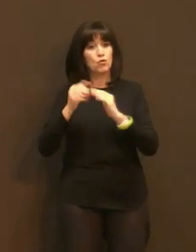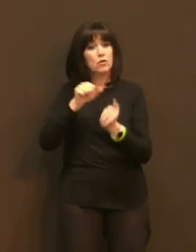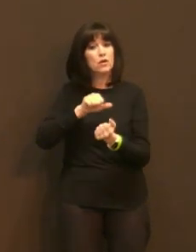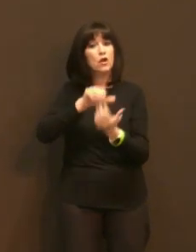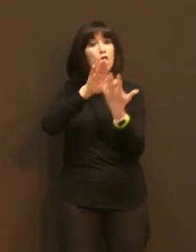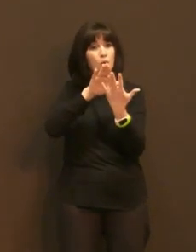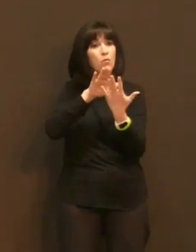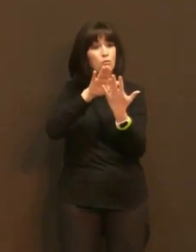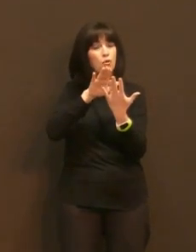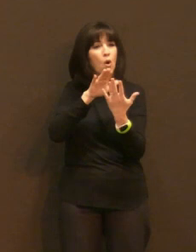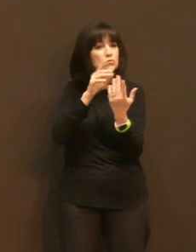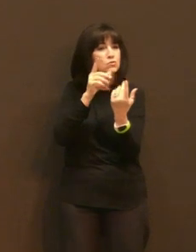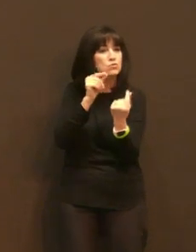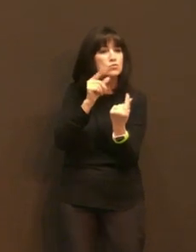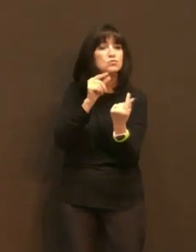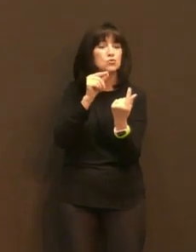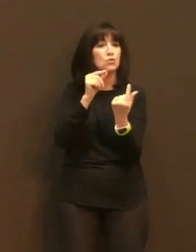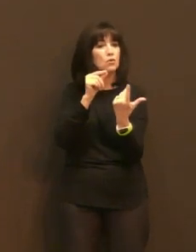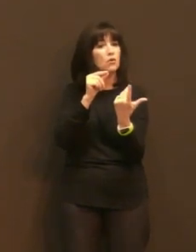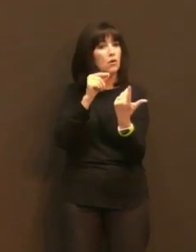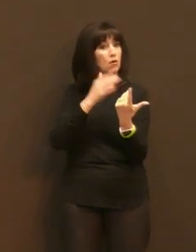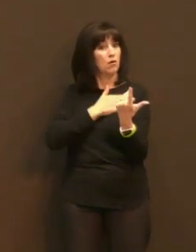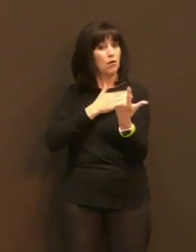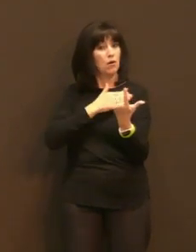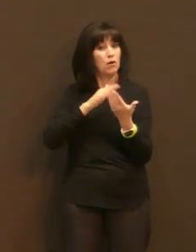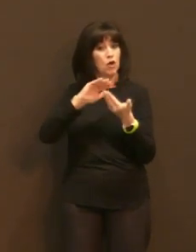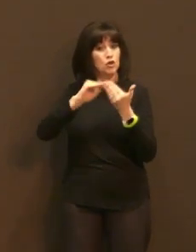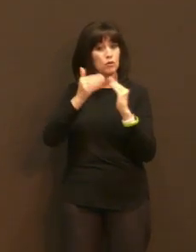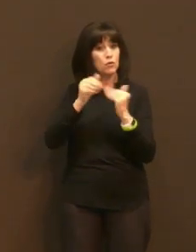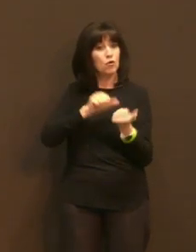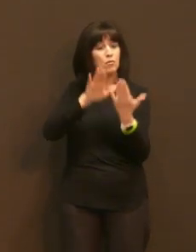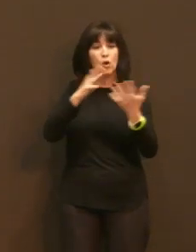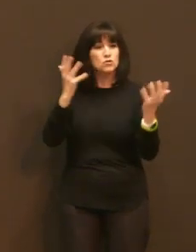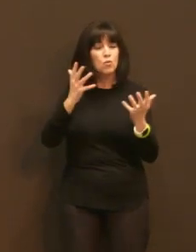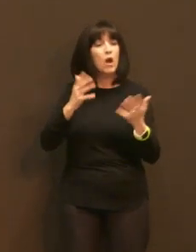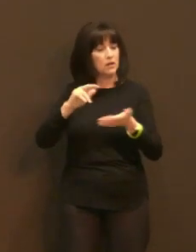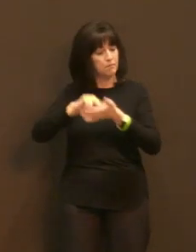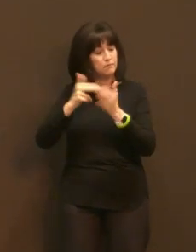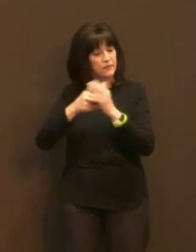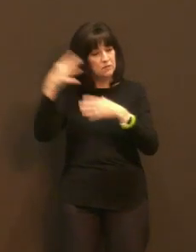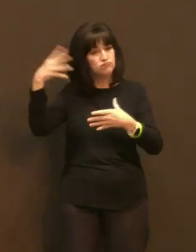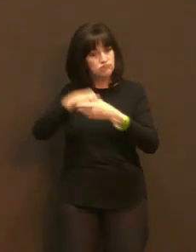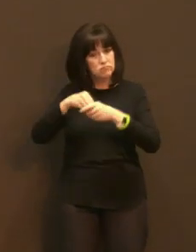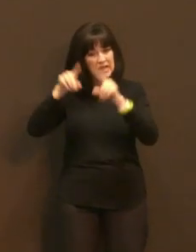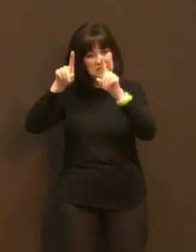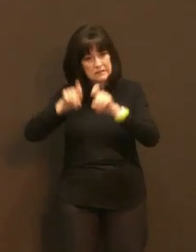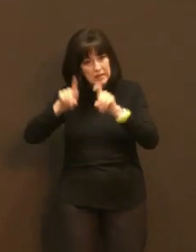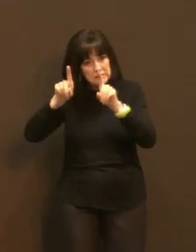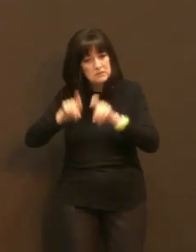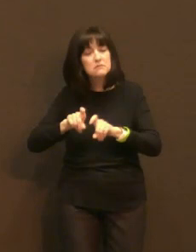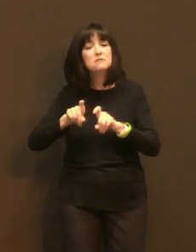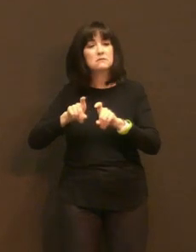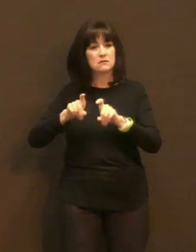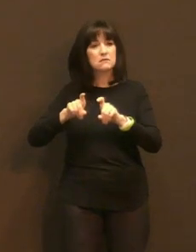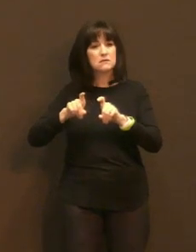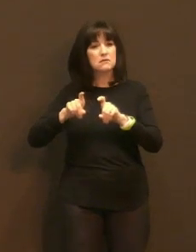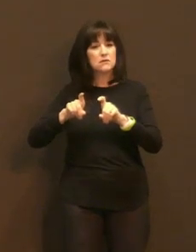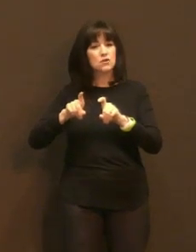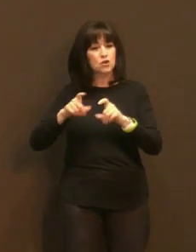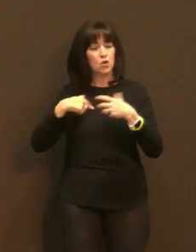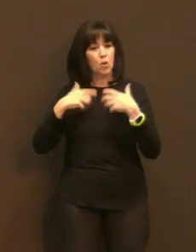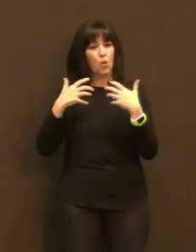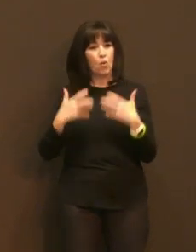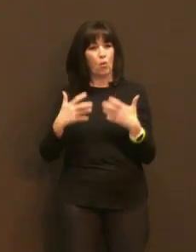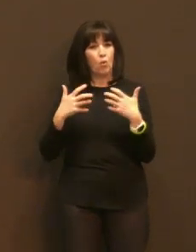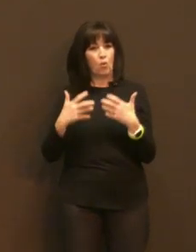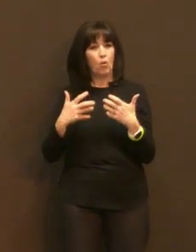it involves testing and education in communities. And so we're focusing on three